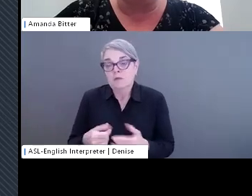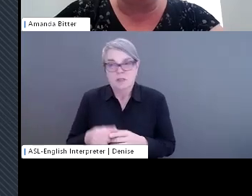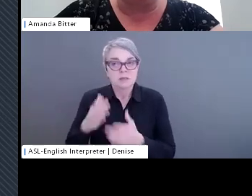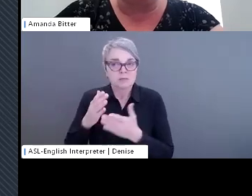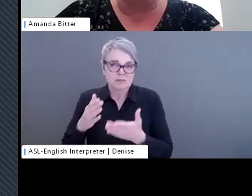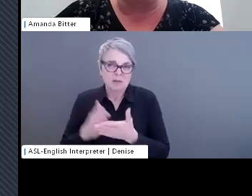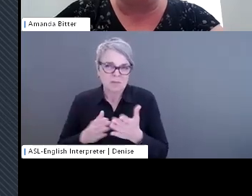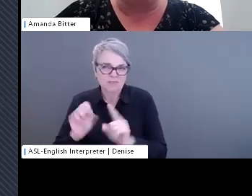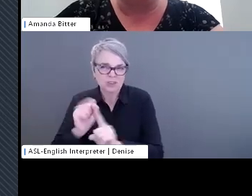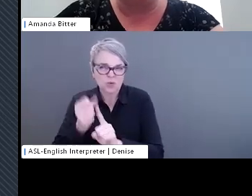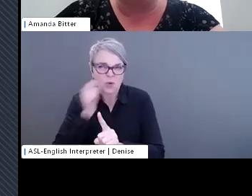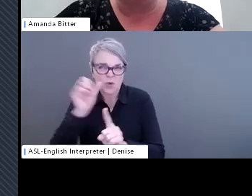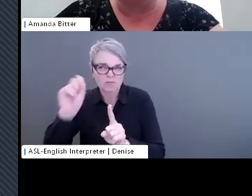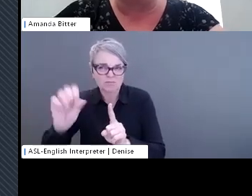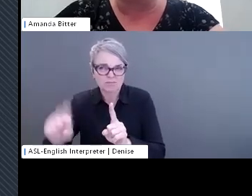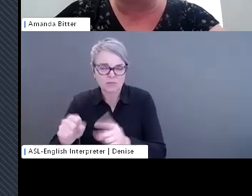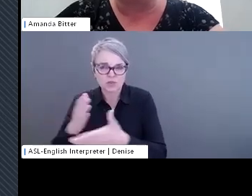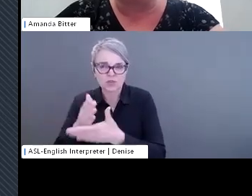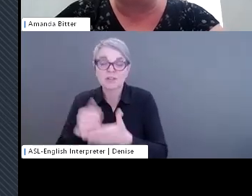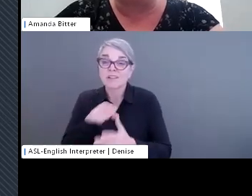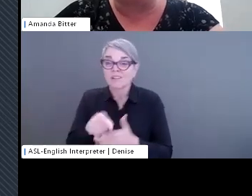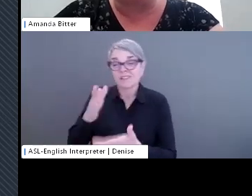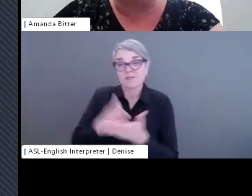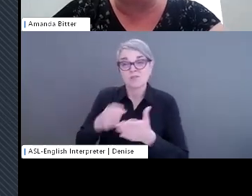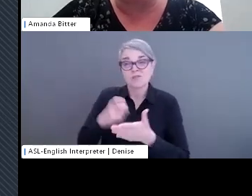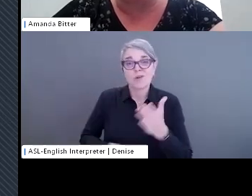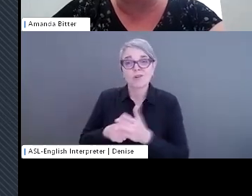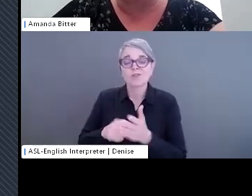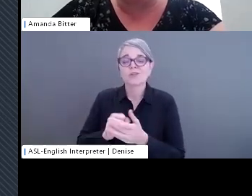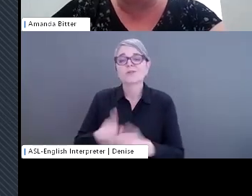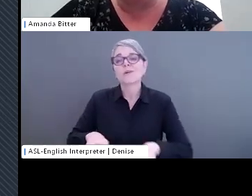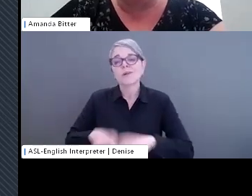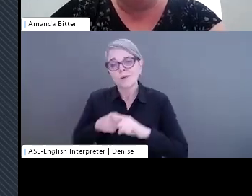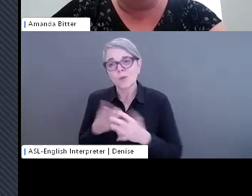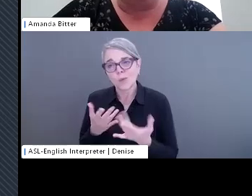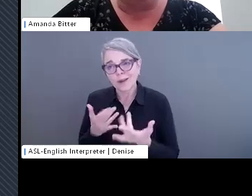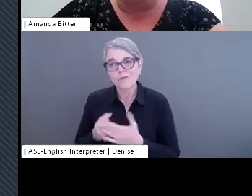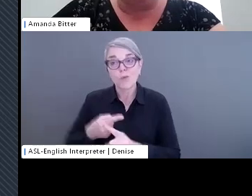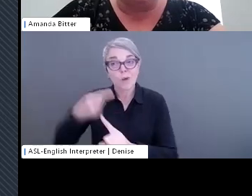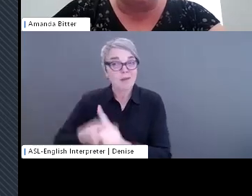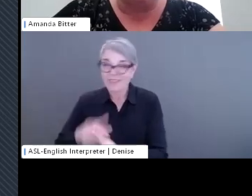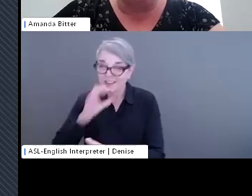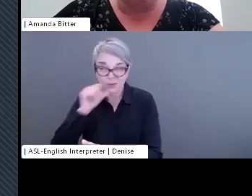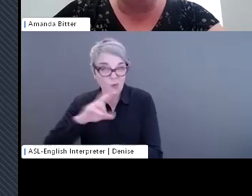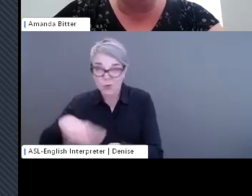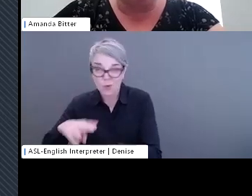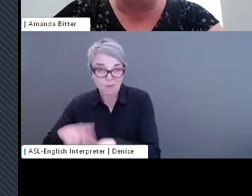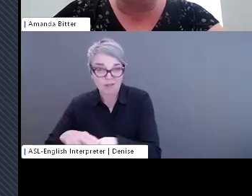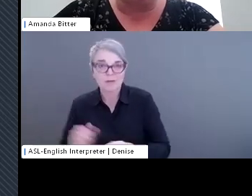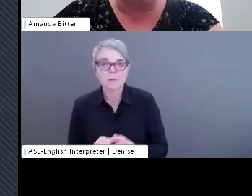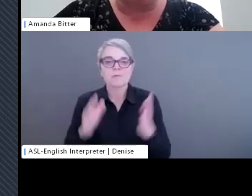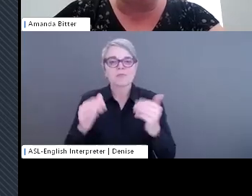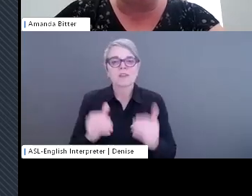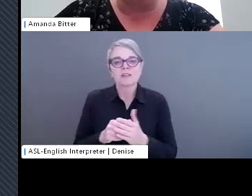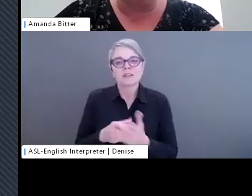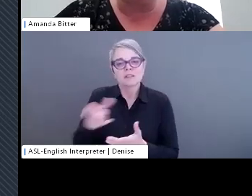have been stayed within like a month, which is not normal in the regular judicial system. So charged when they're on conditions to not